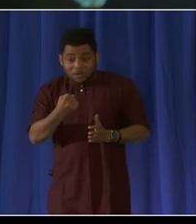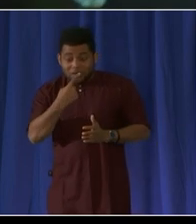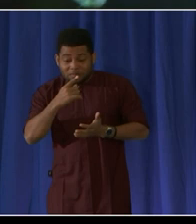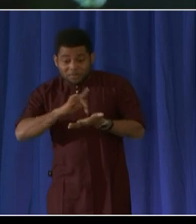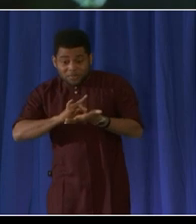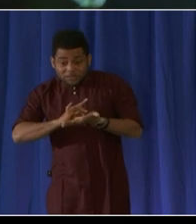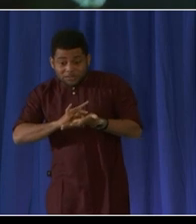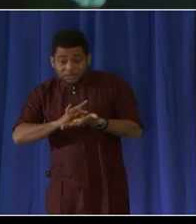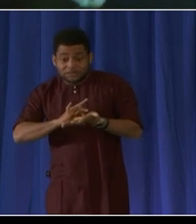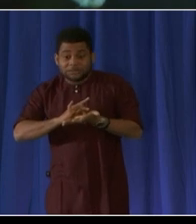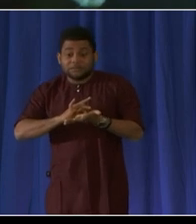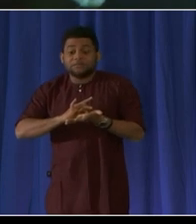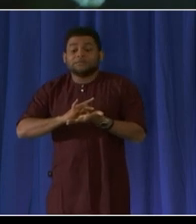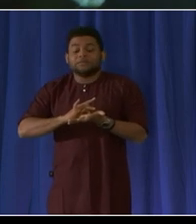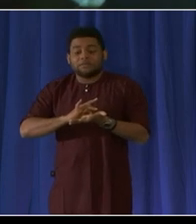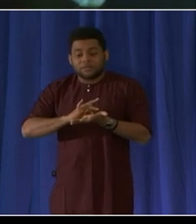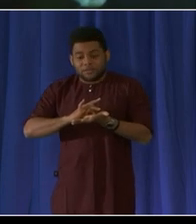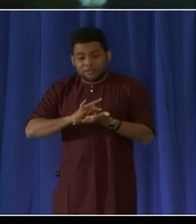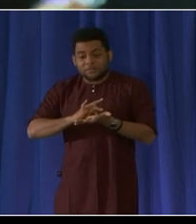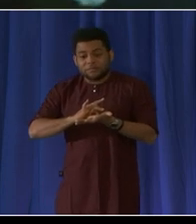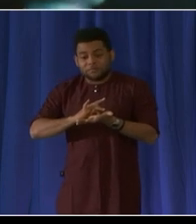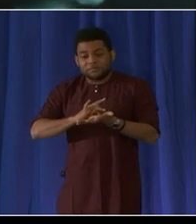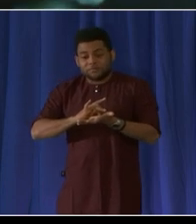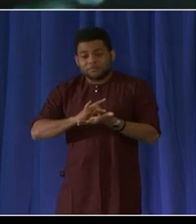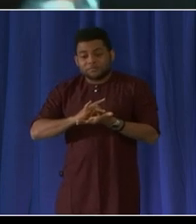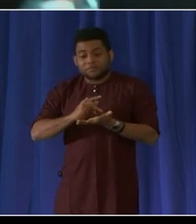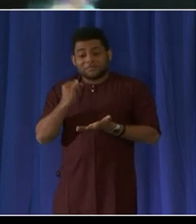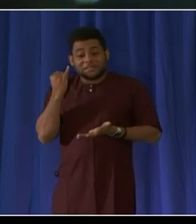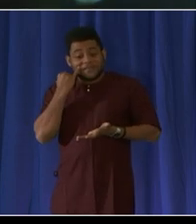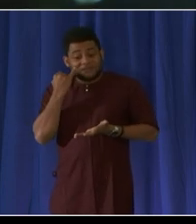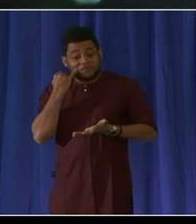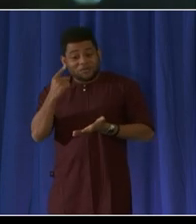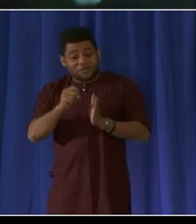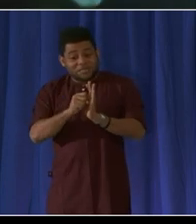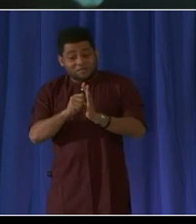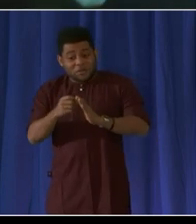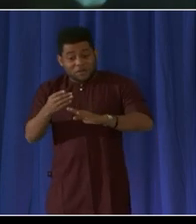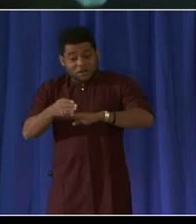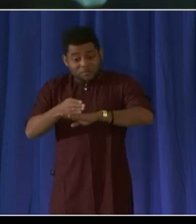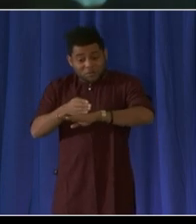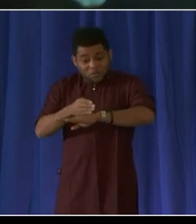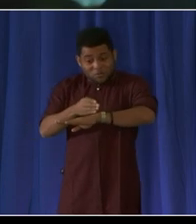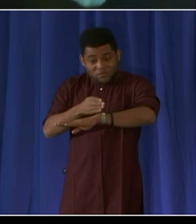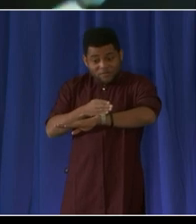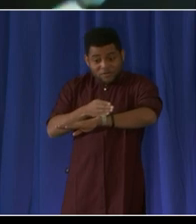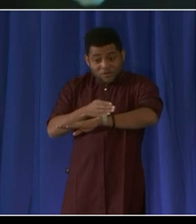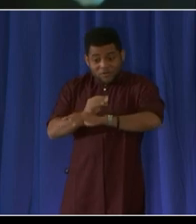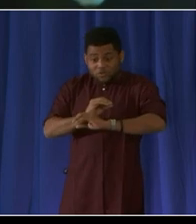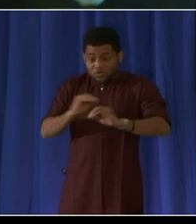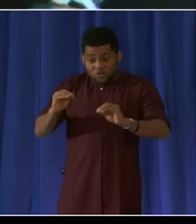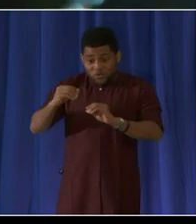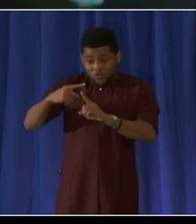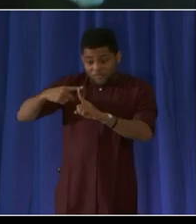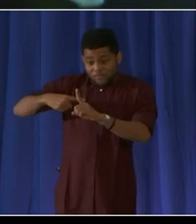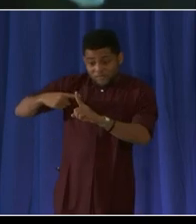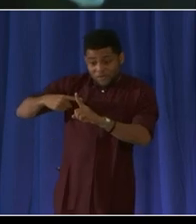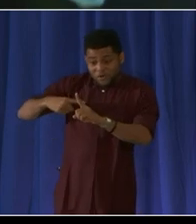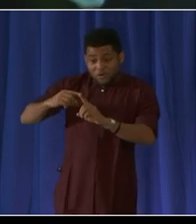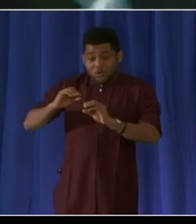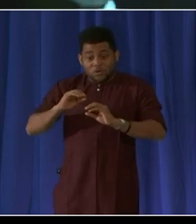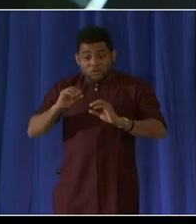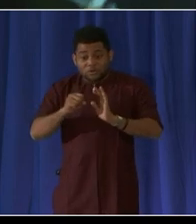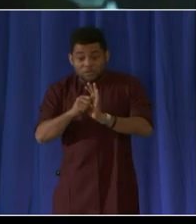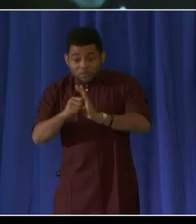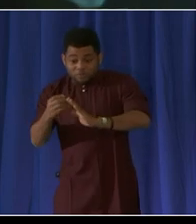without any fever-reducing medication, then your symptoms are improving. Your symptoms don't have to totally